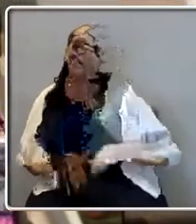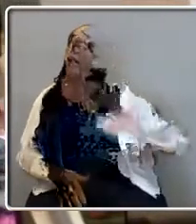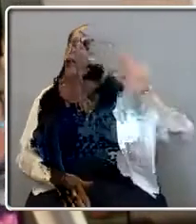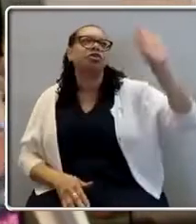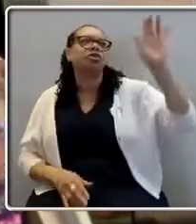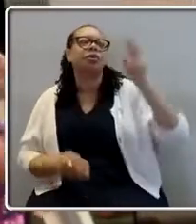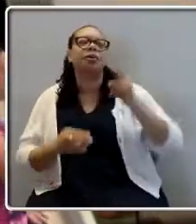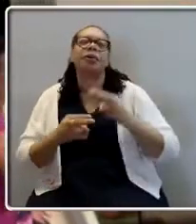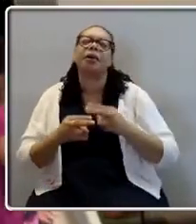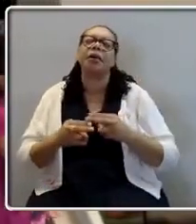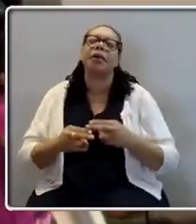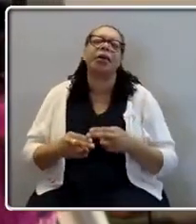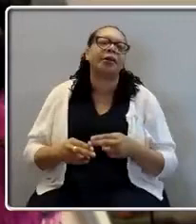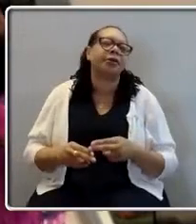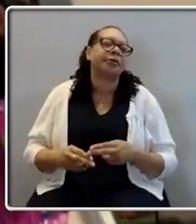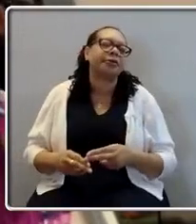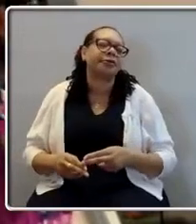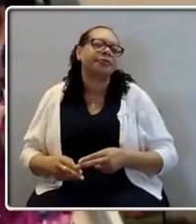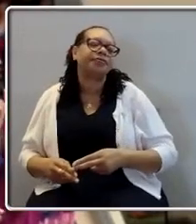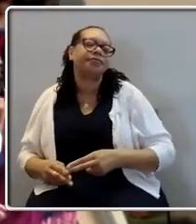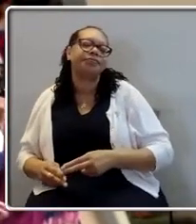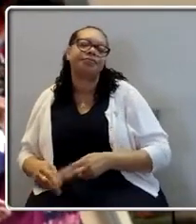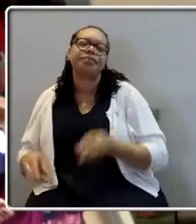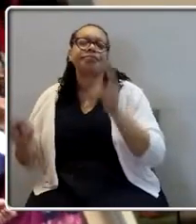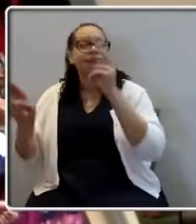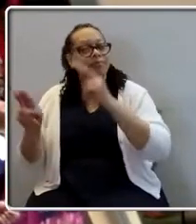And we bless your name. Your name.